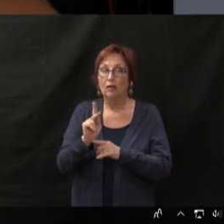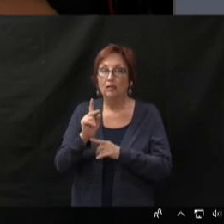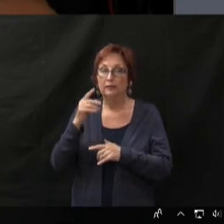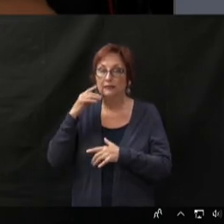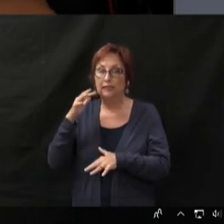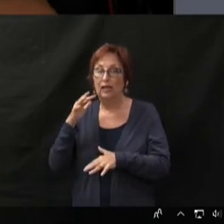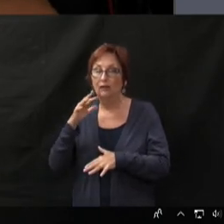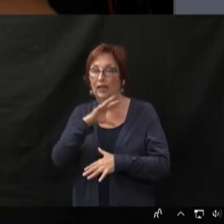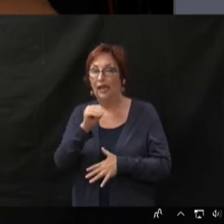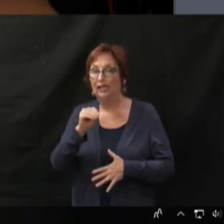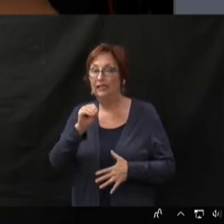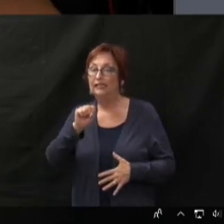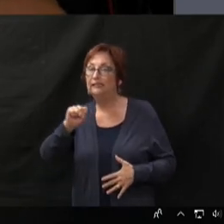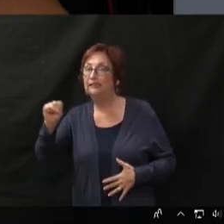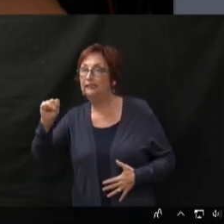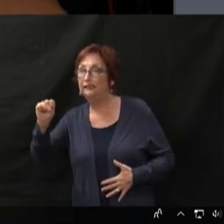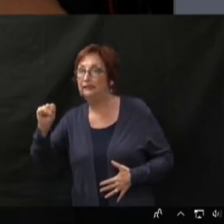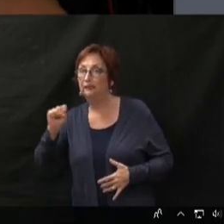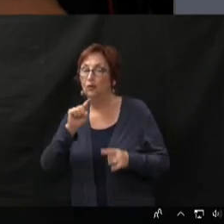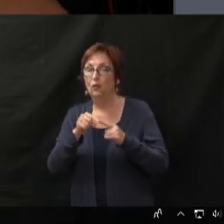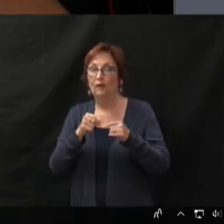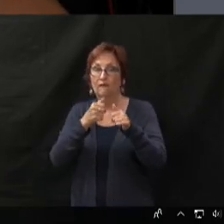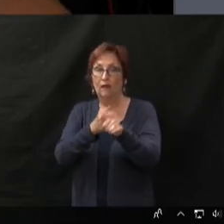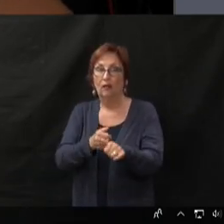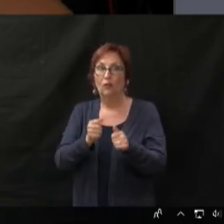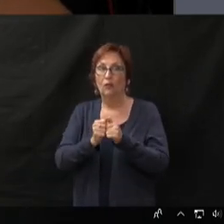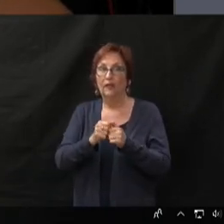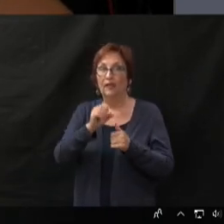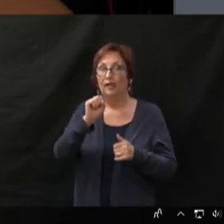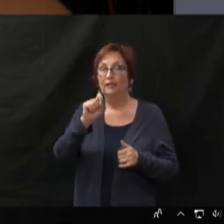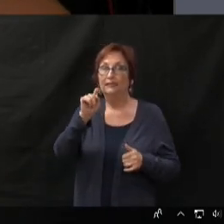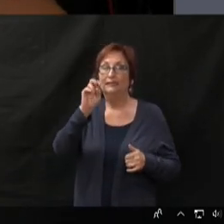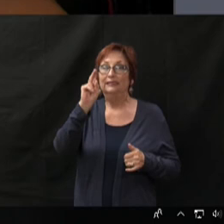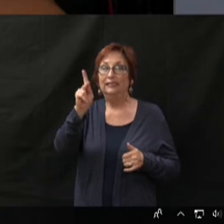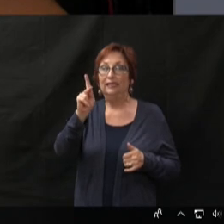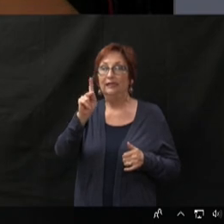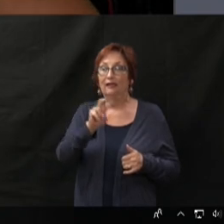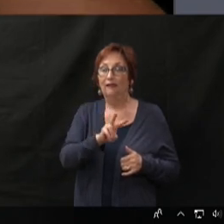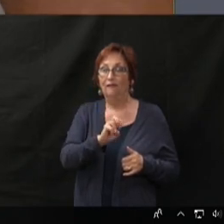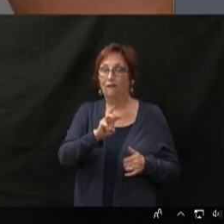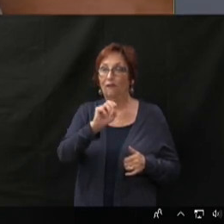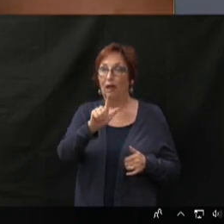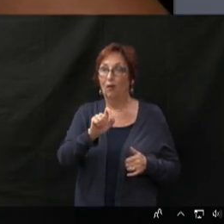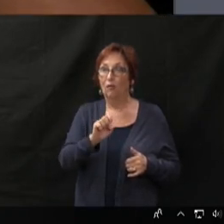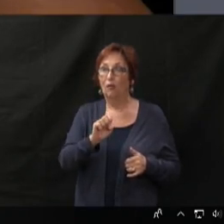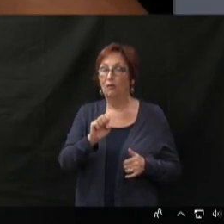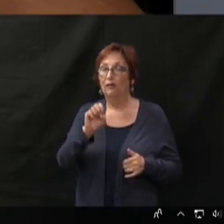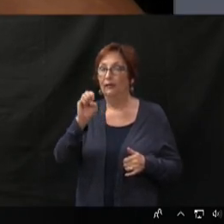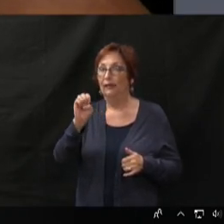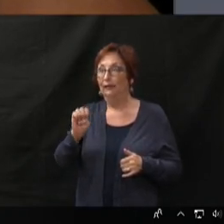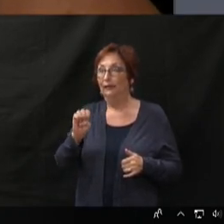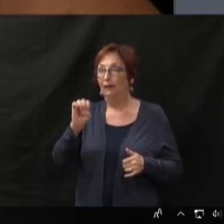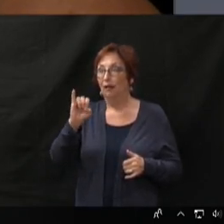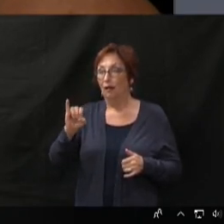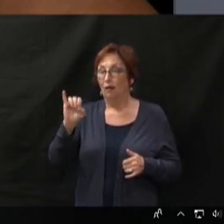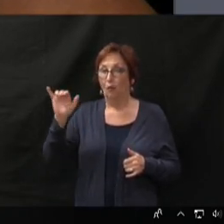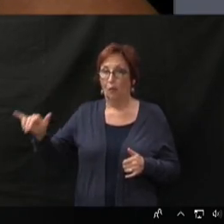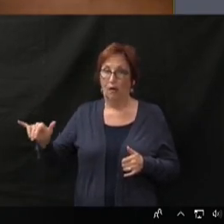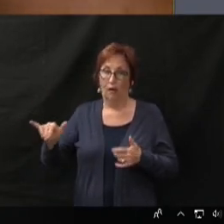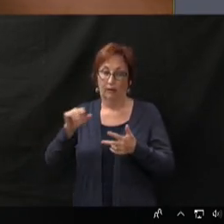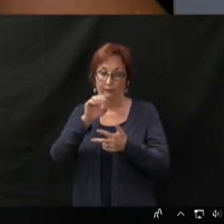S when followed by a stick vowel, E-I-Y. Okay? You're going to say